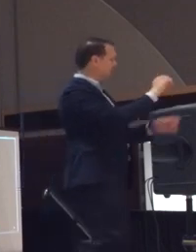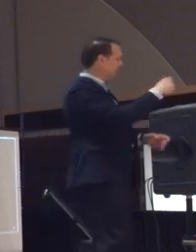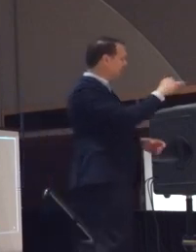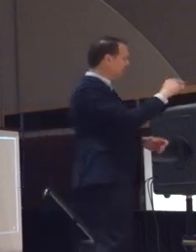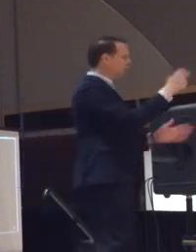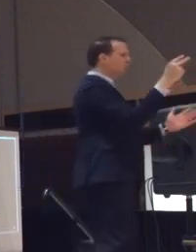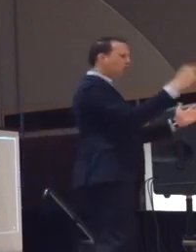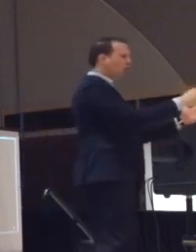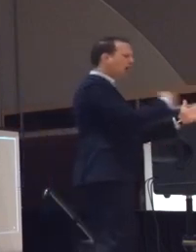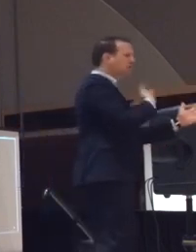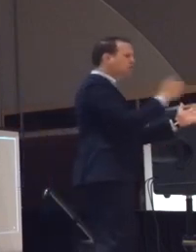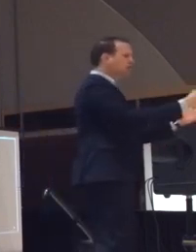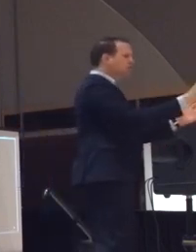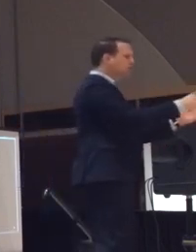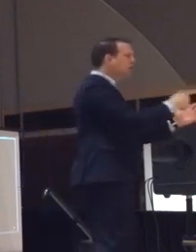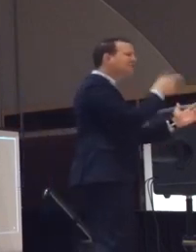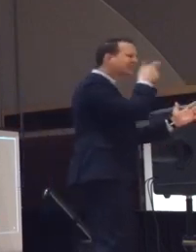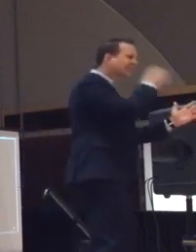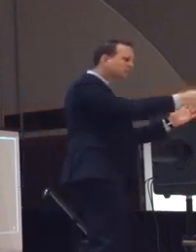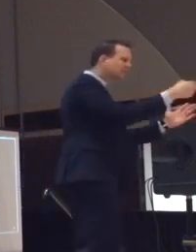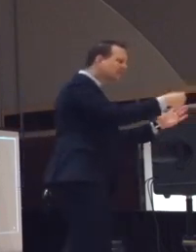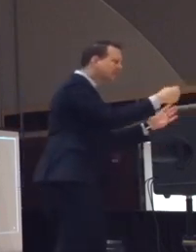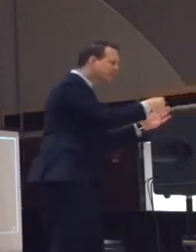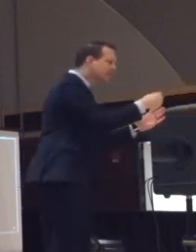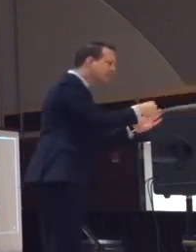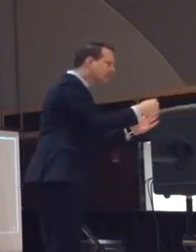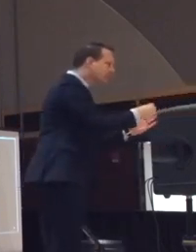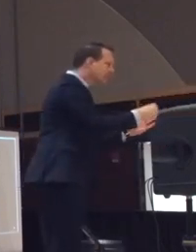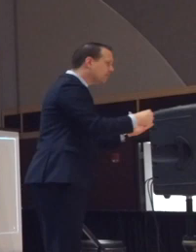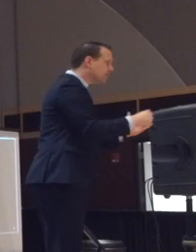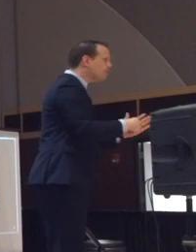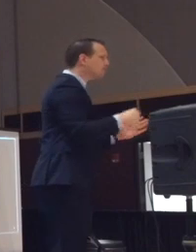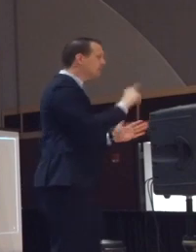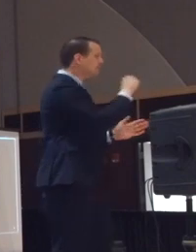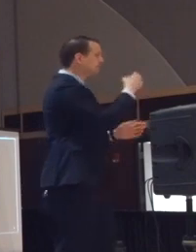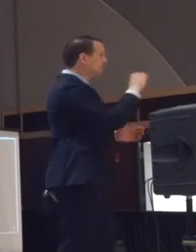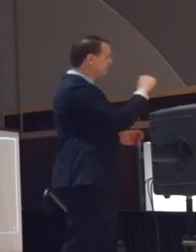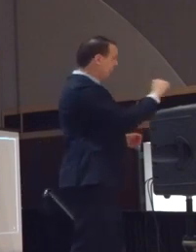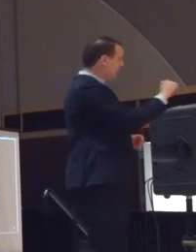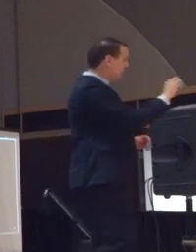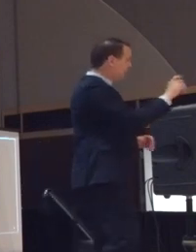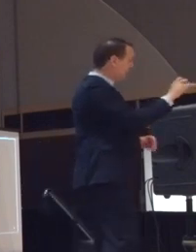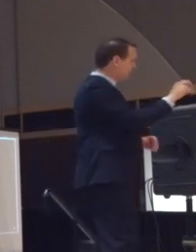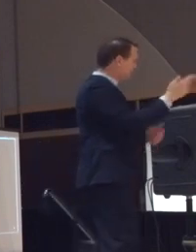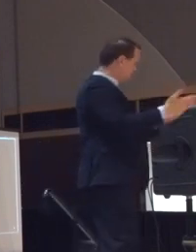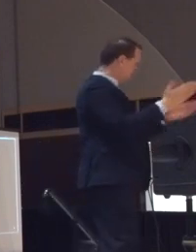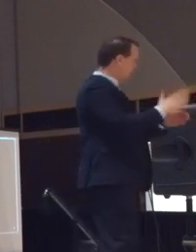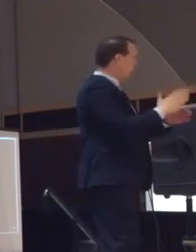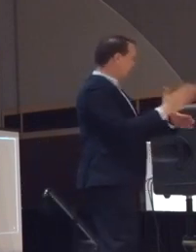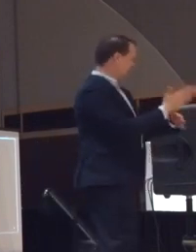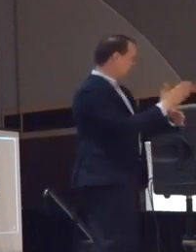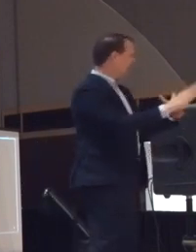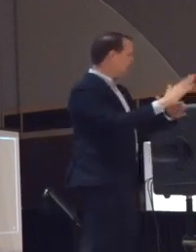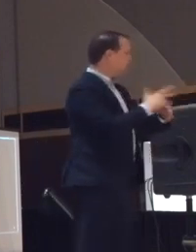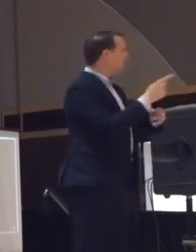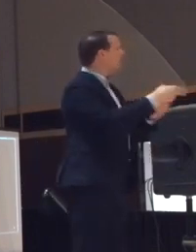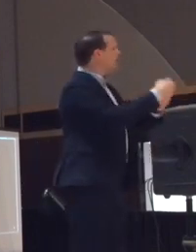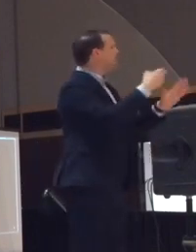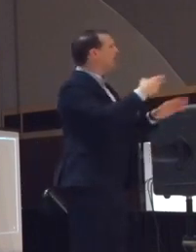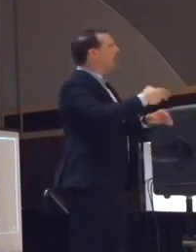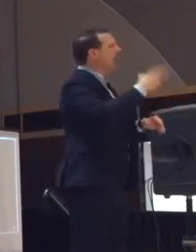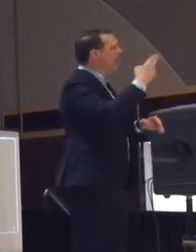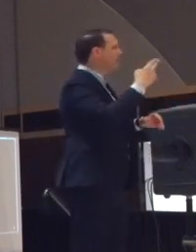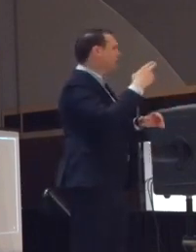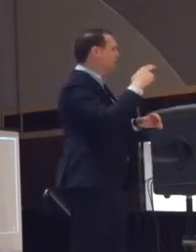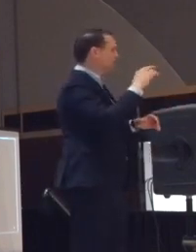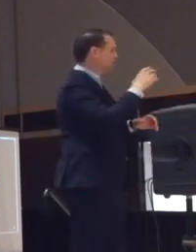up. Very interesting. Thomas Edison was probably on the spectrum. He was labeled a hyperactive adult